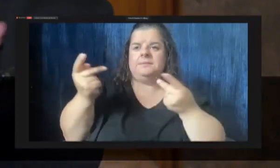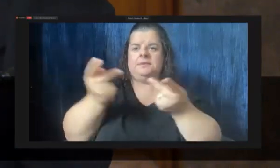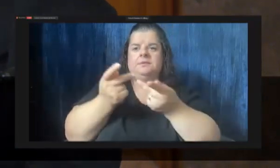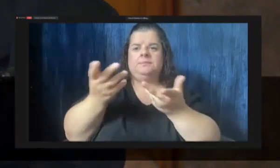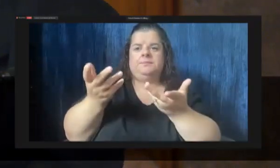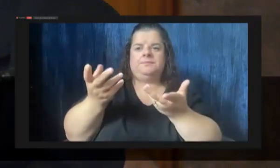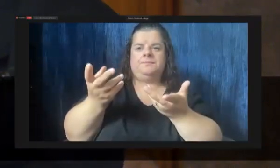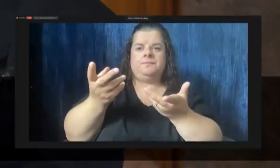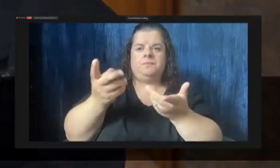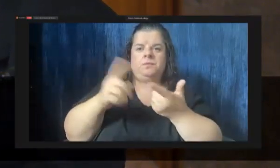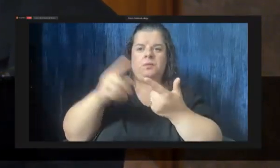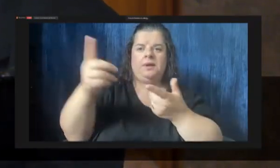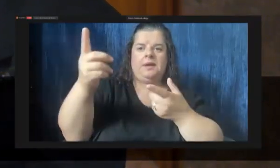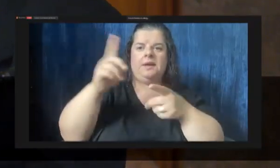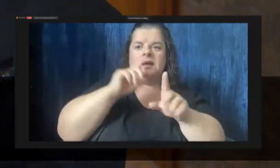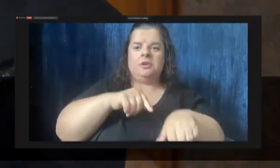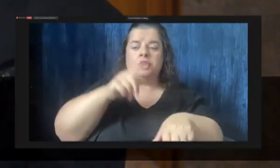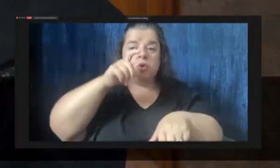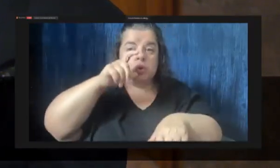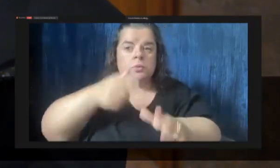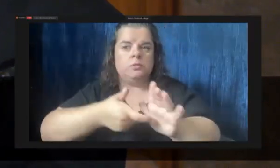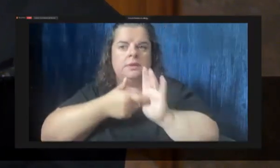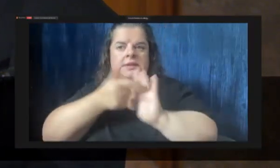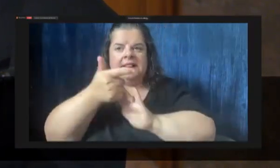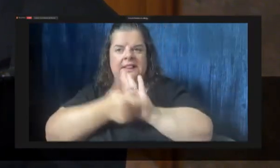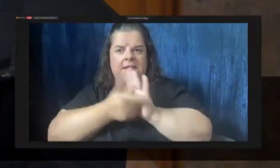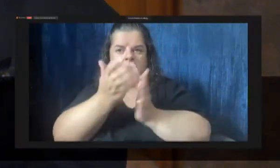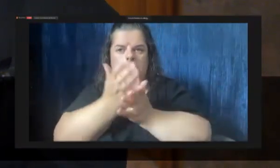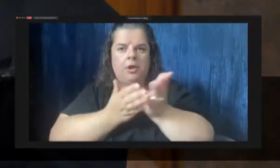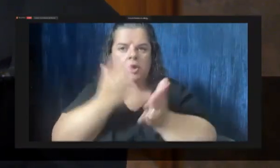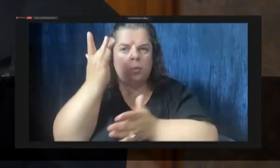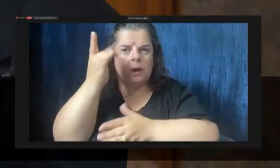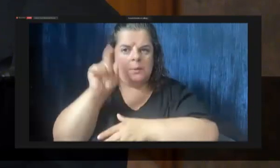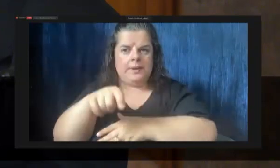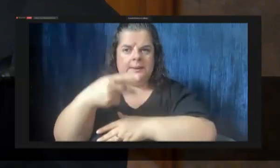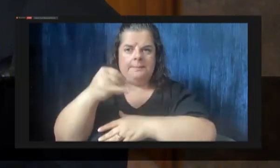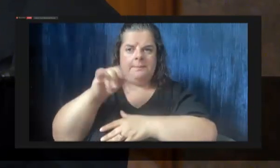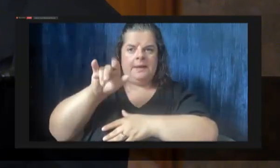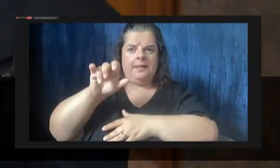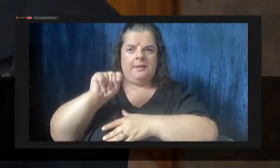of who is required, like the legality of it, why do we need a pilot?